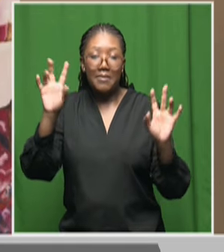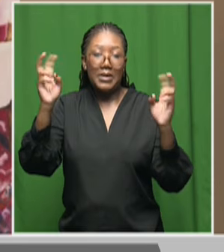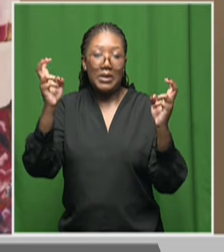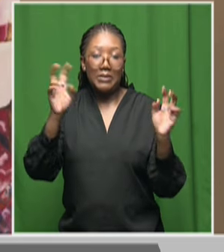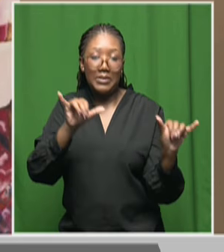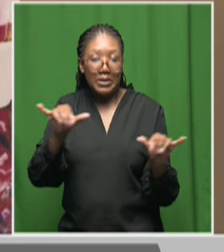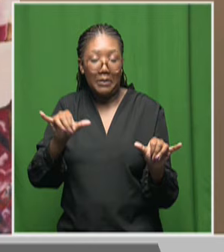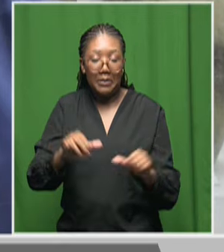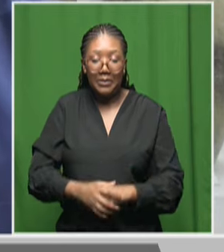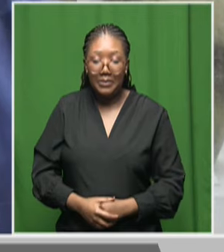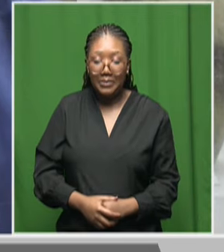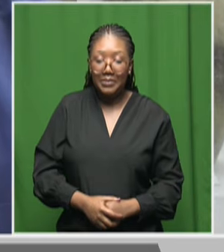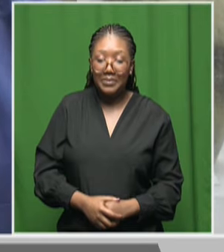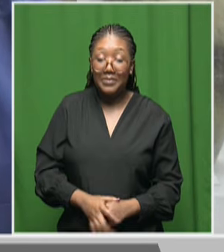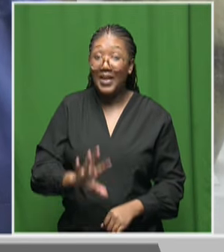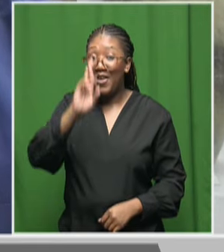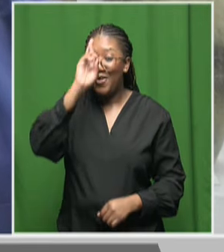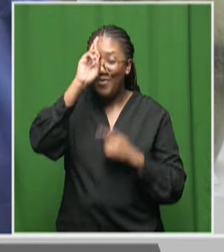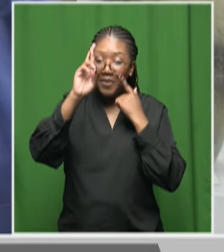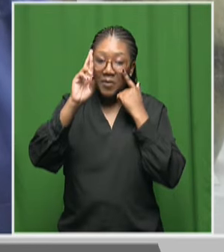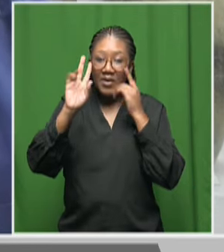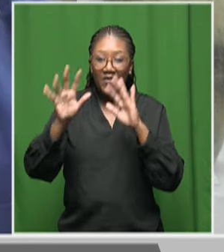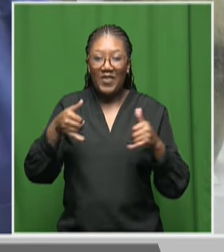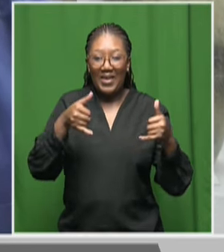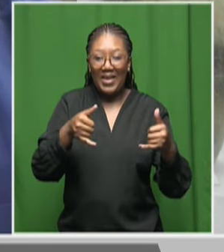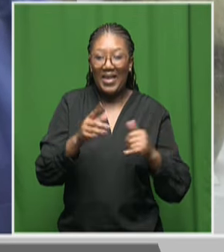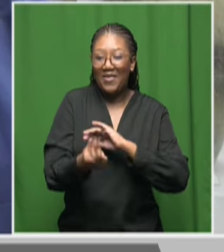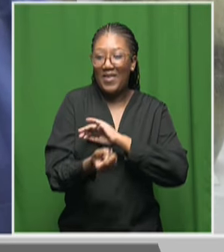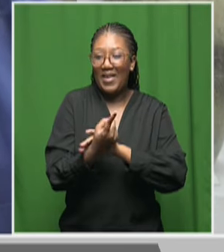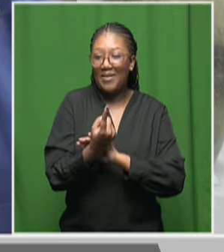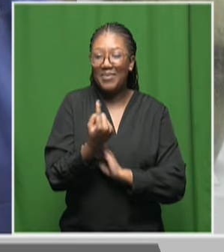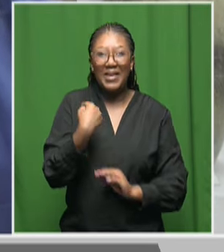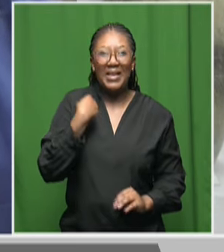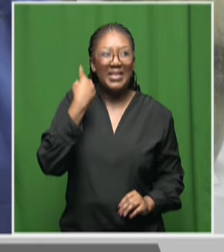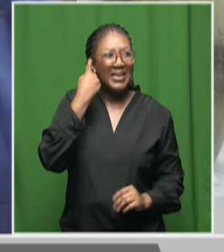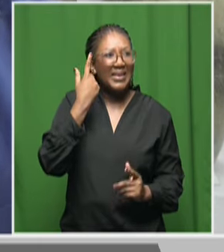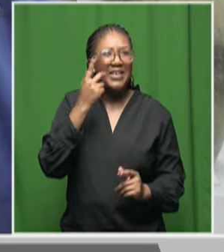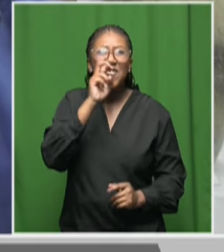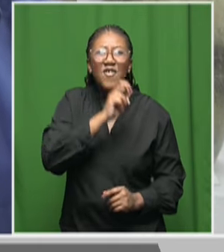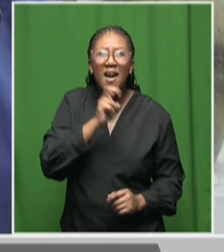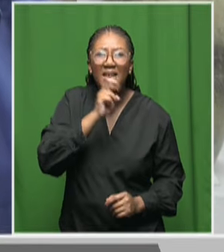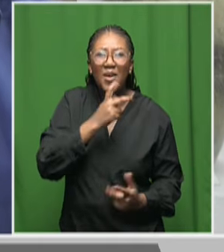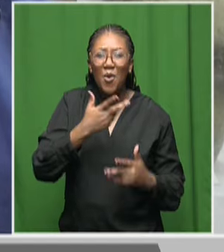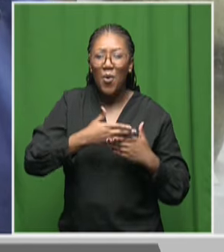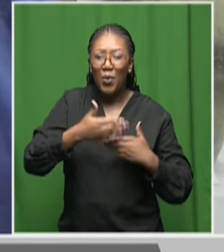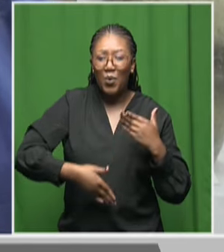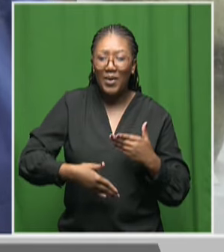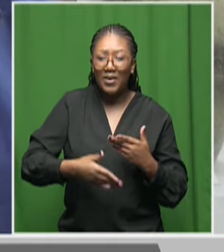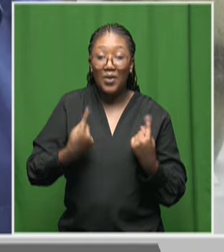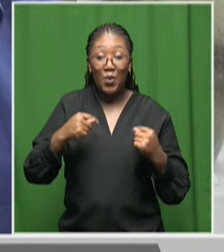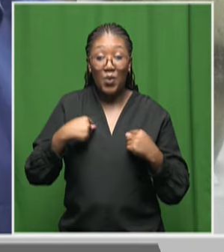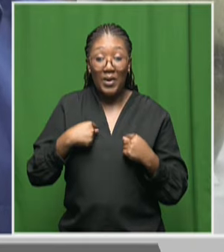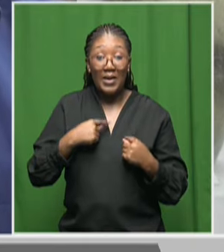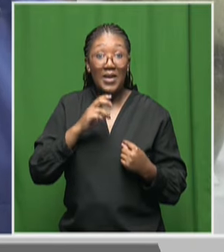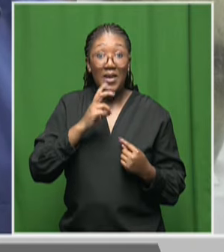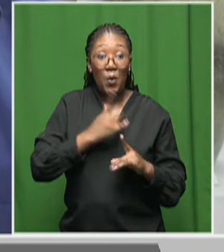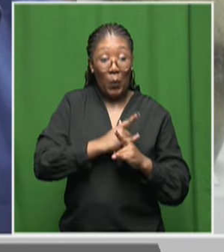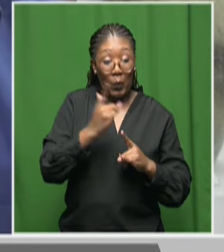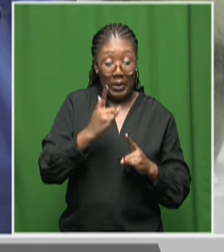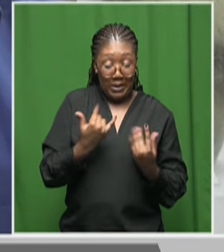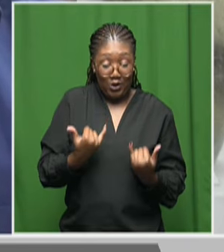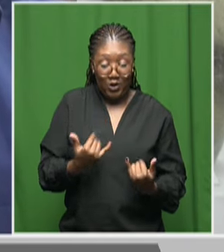I remember when the awards took place, I think it was the Friday, and it was over the weekend, and we literally interviewed him the next day, and he was